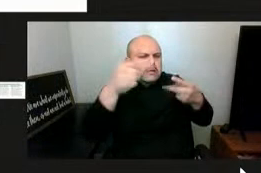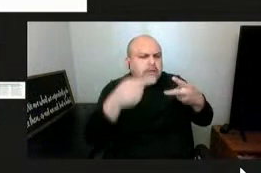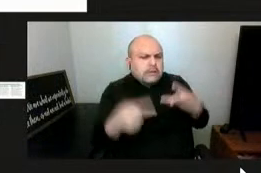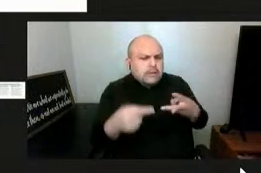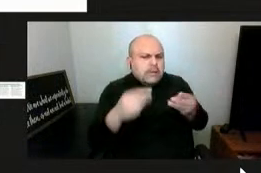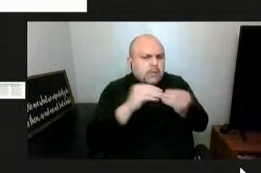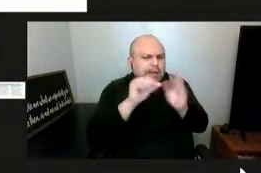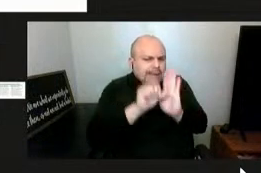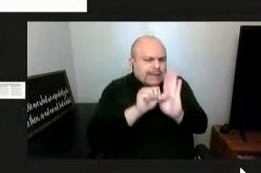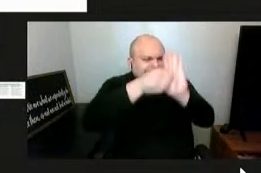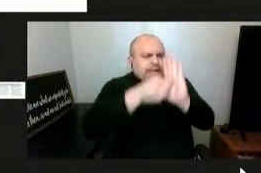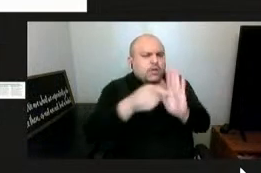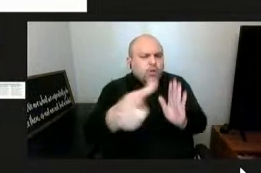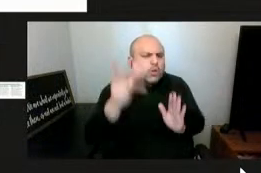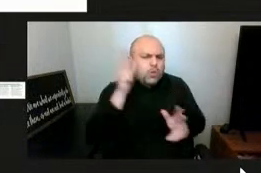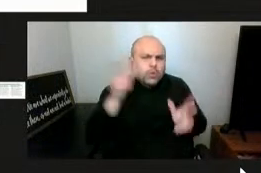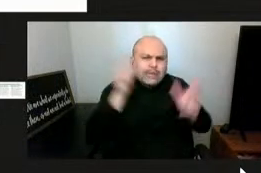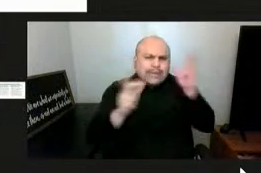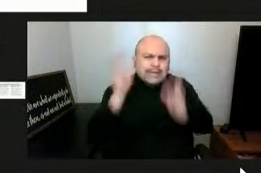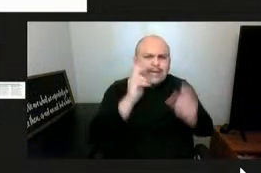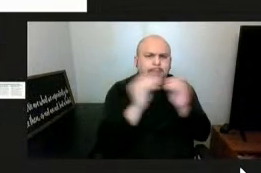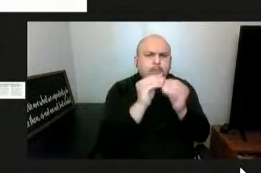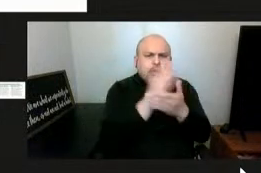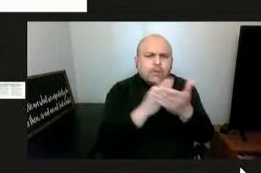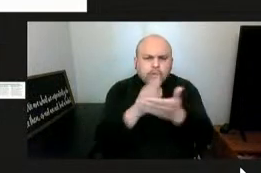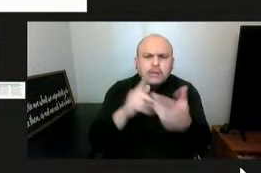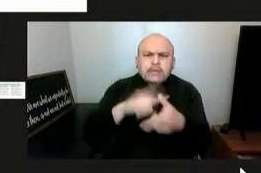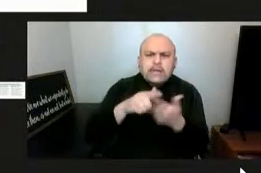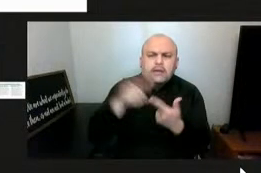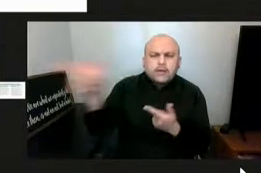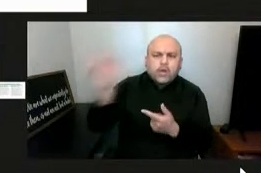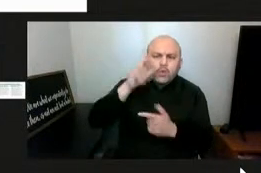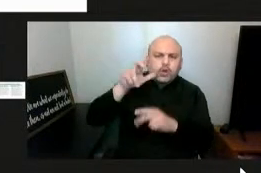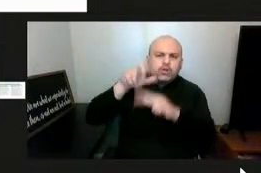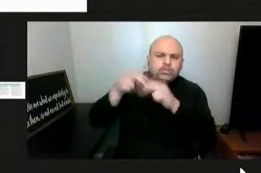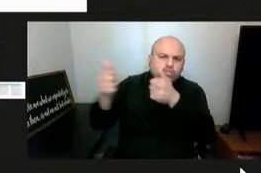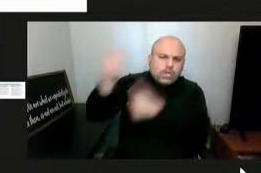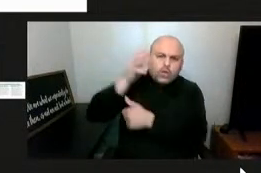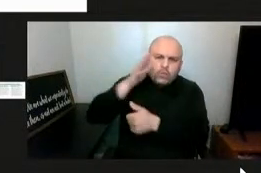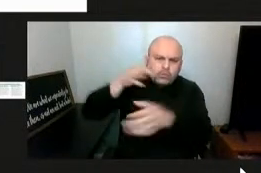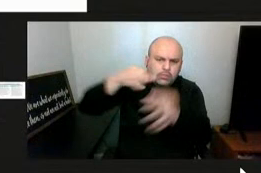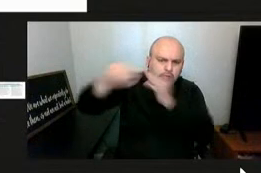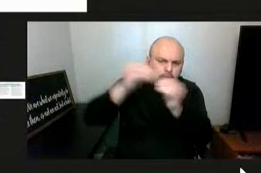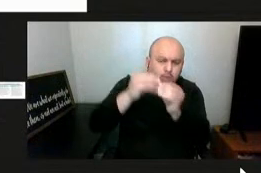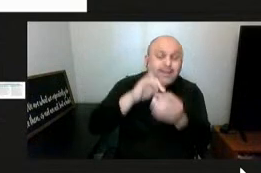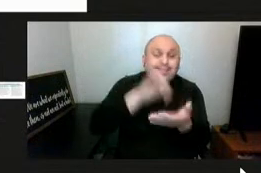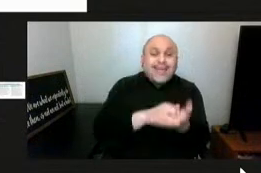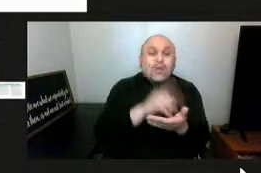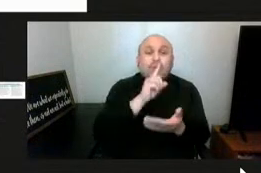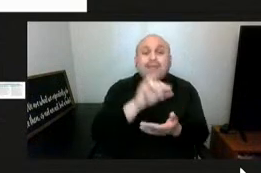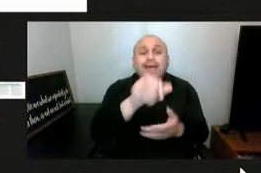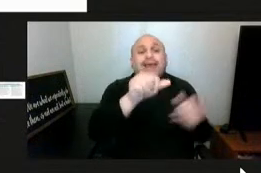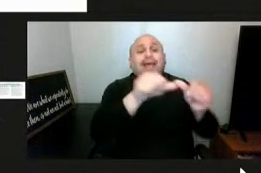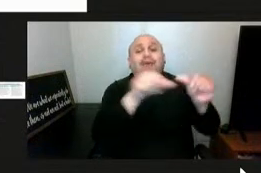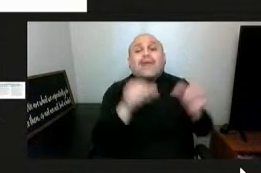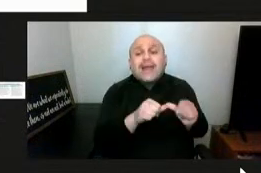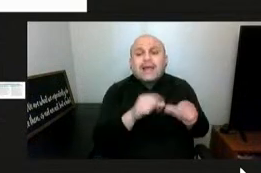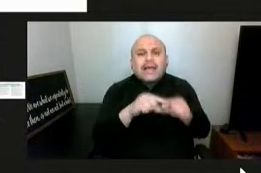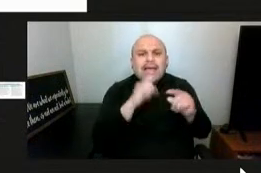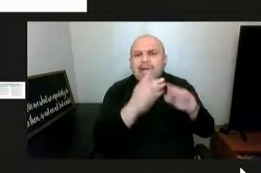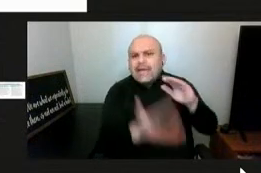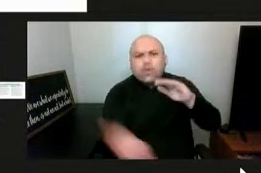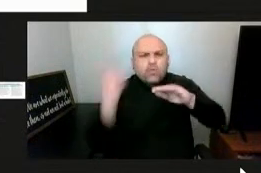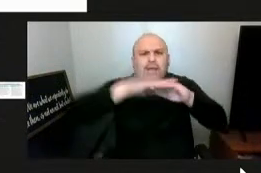hear more when the chairs will present their work. And that is in the area of increasing